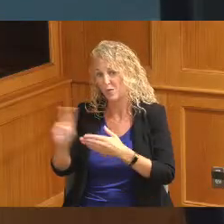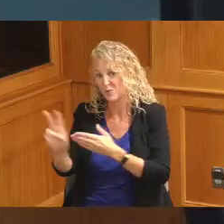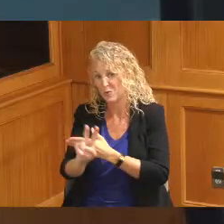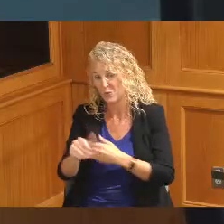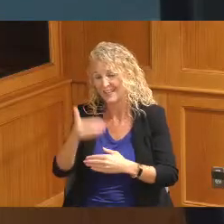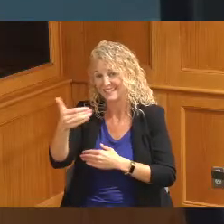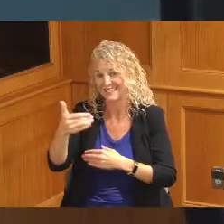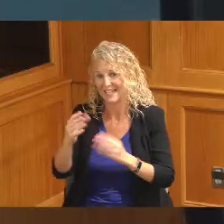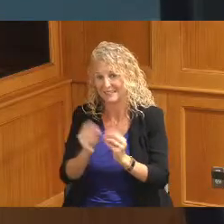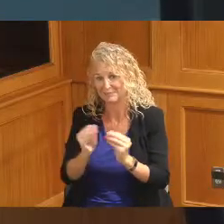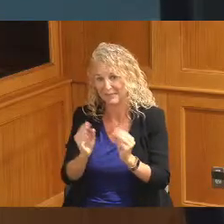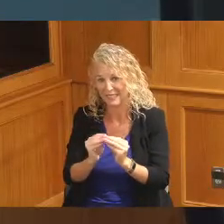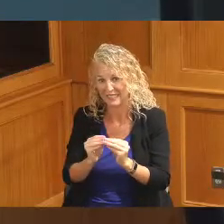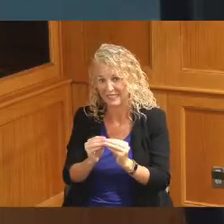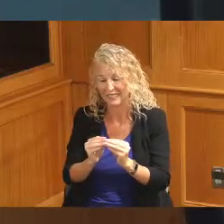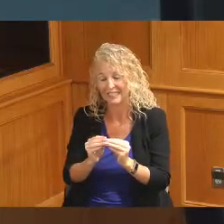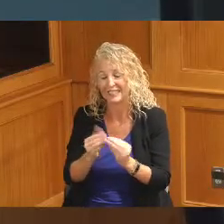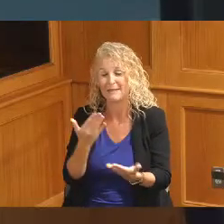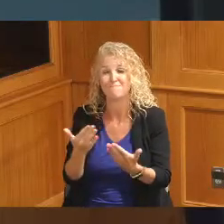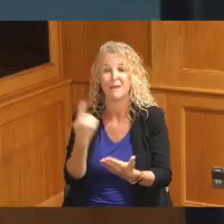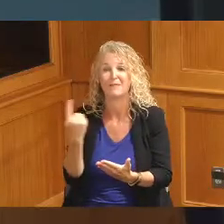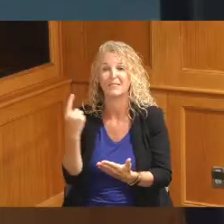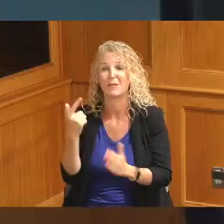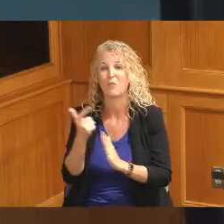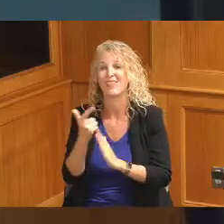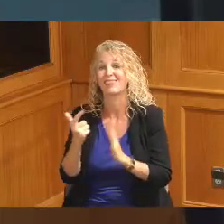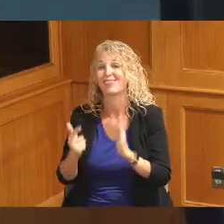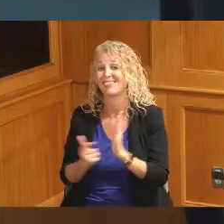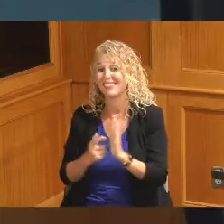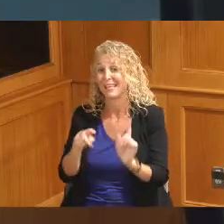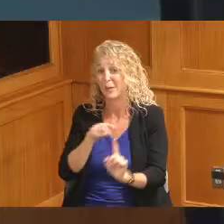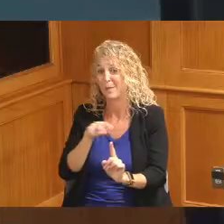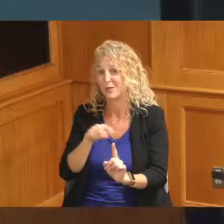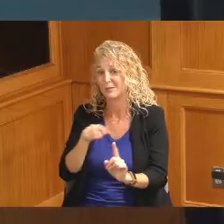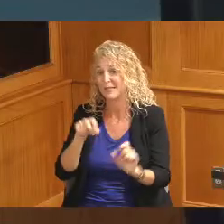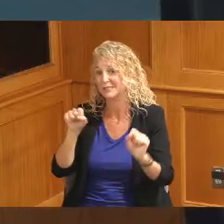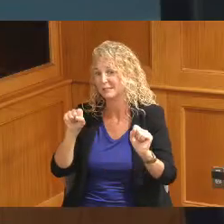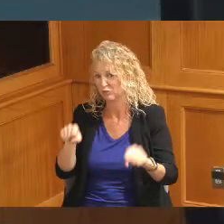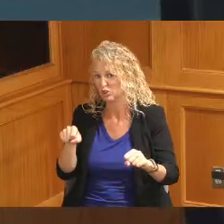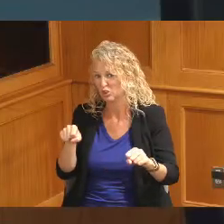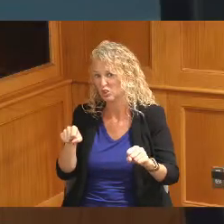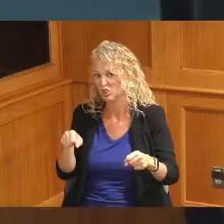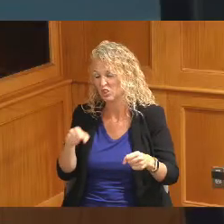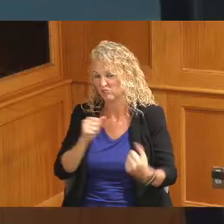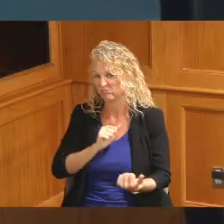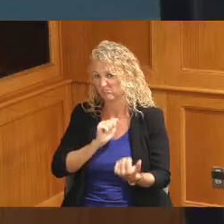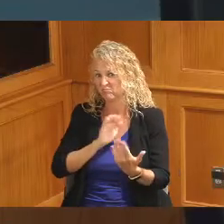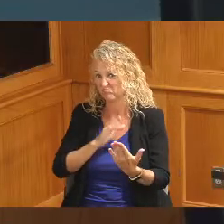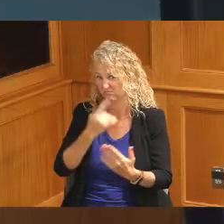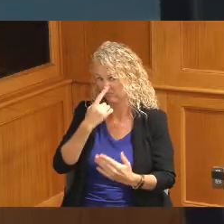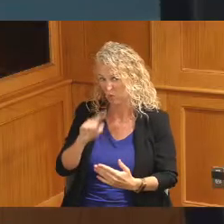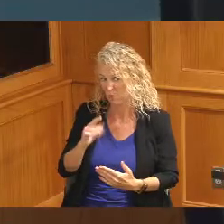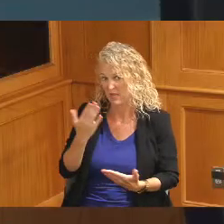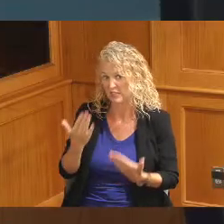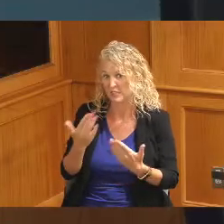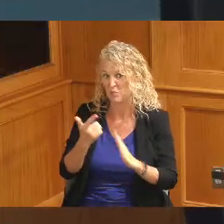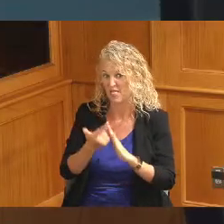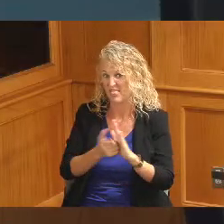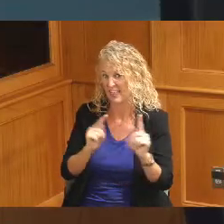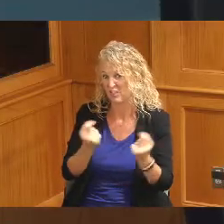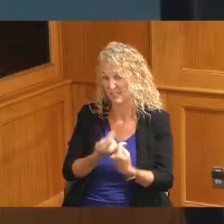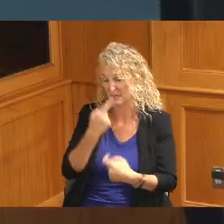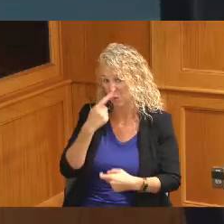our next meeting, and have someone come in that can speak to some of the comments that have been brought forward, maybe somebody from the legal